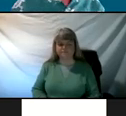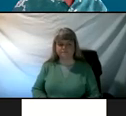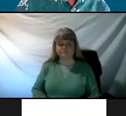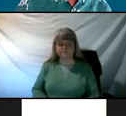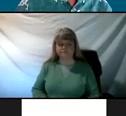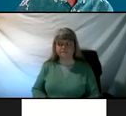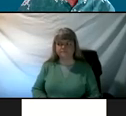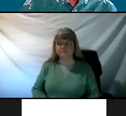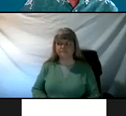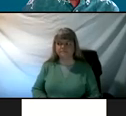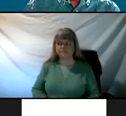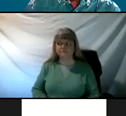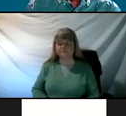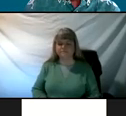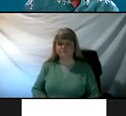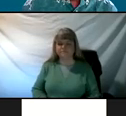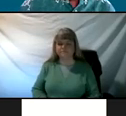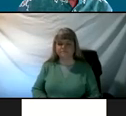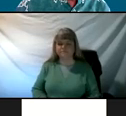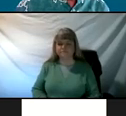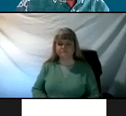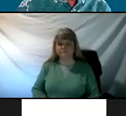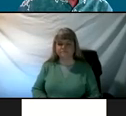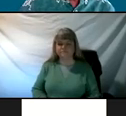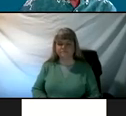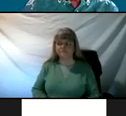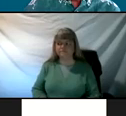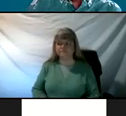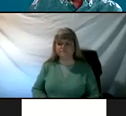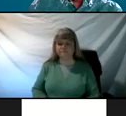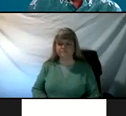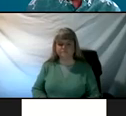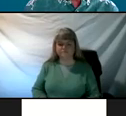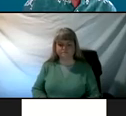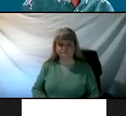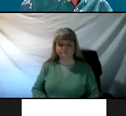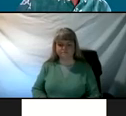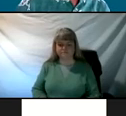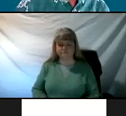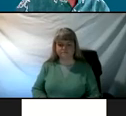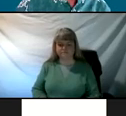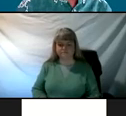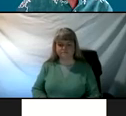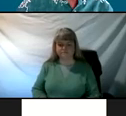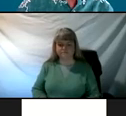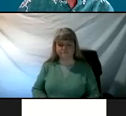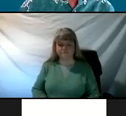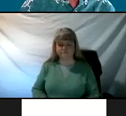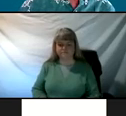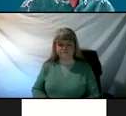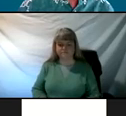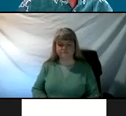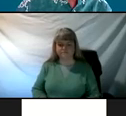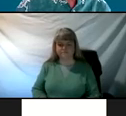Okay, I want to thank everybody for attending today's session. This is the PACRIM Tech and Accessibility Training Session for the people who are volunteering